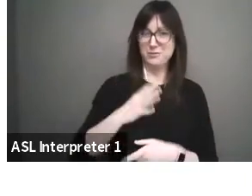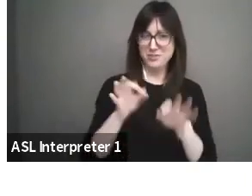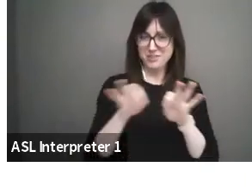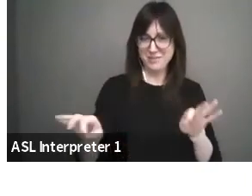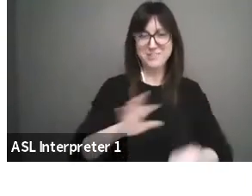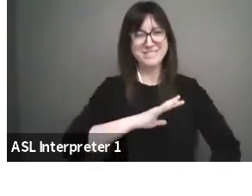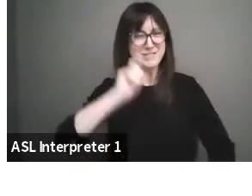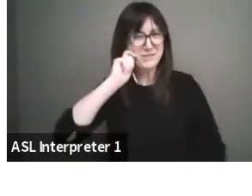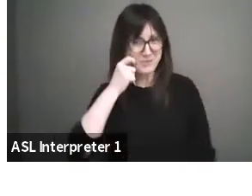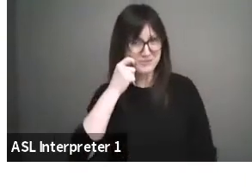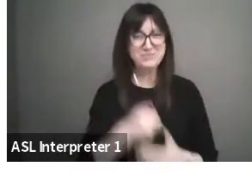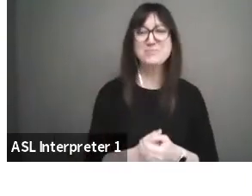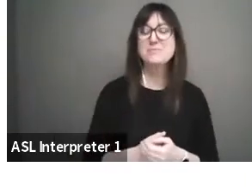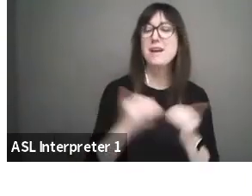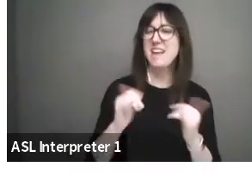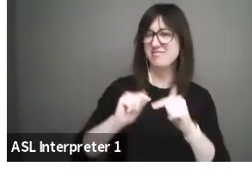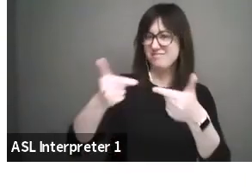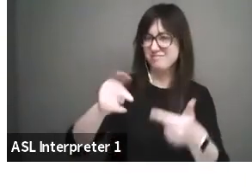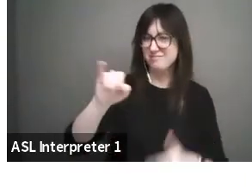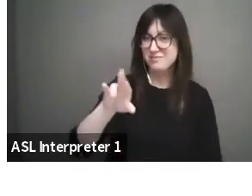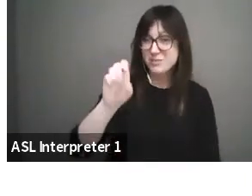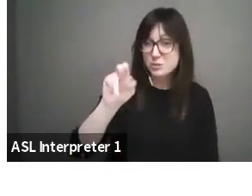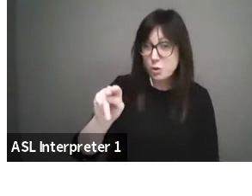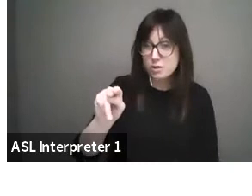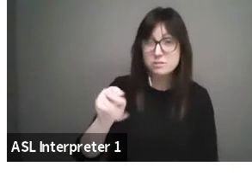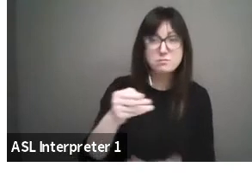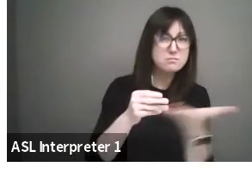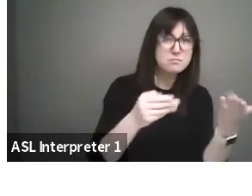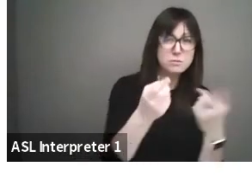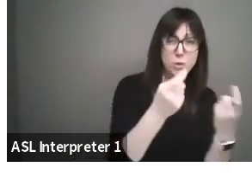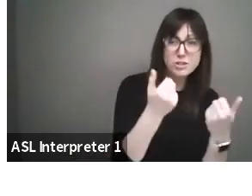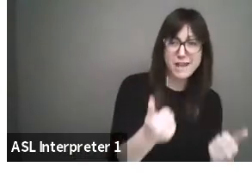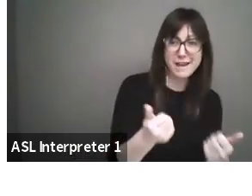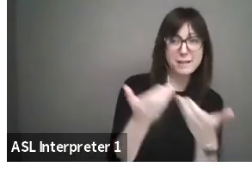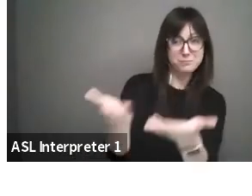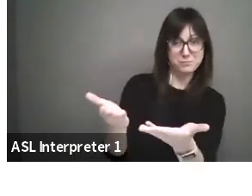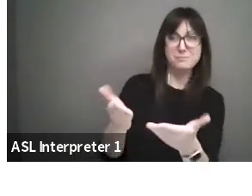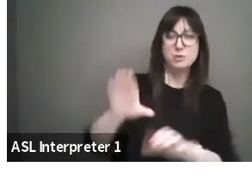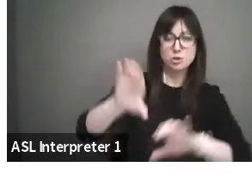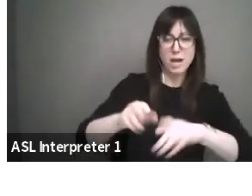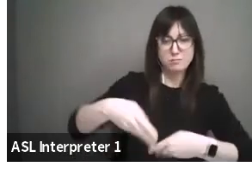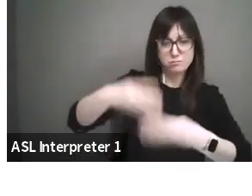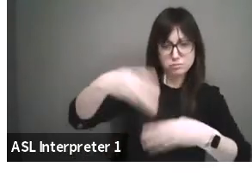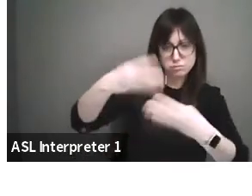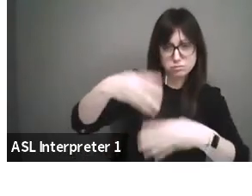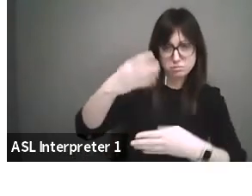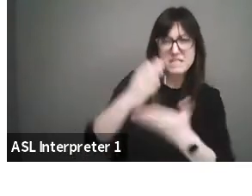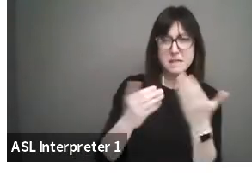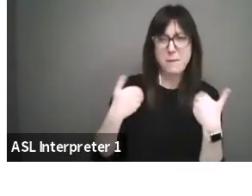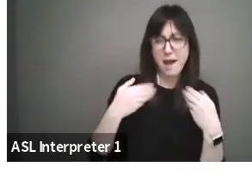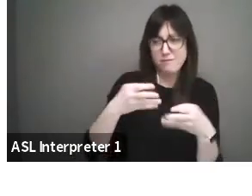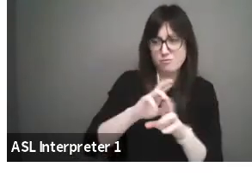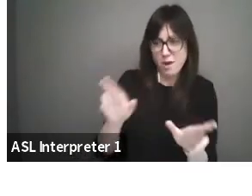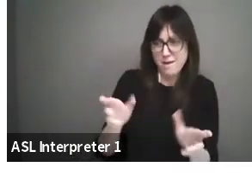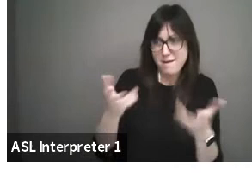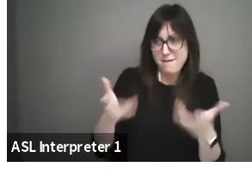cool. Back to you, Jordan. If you guys have any questions, please feel free to put them in the chat. I'm pretty sure we already have some there now.